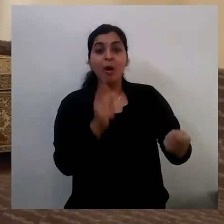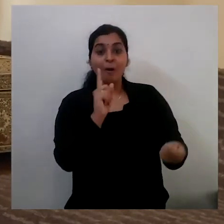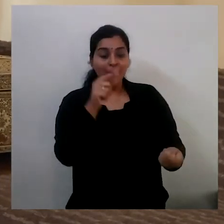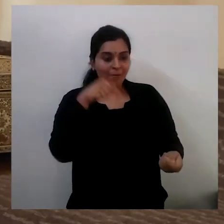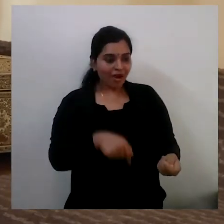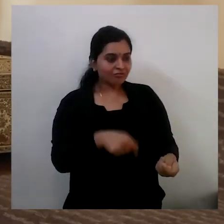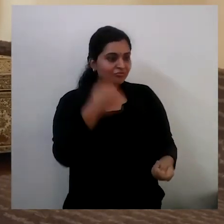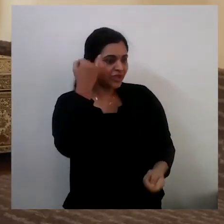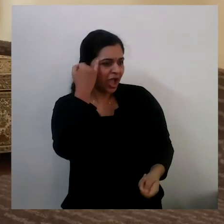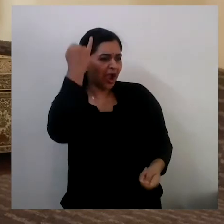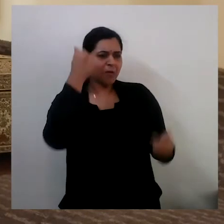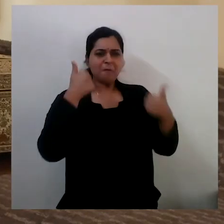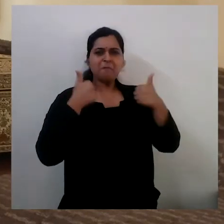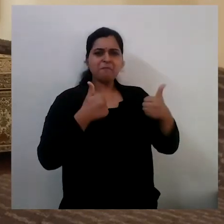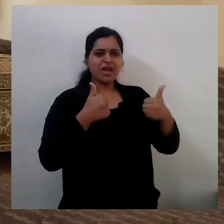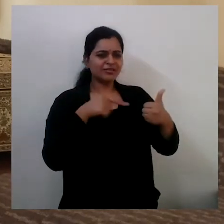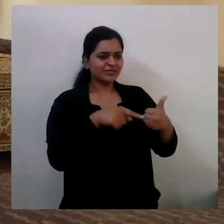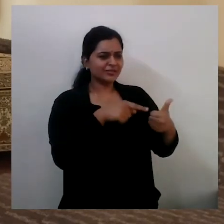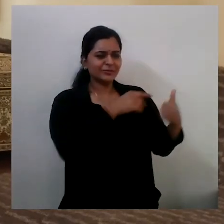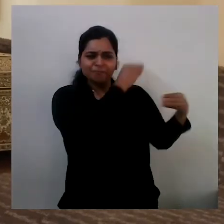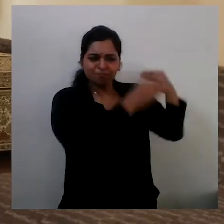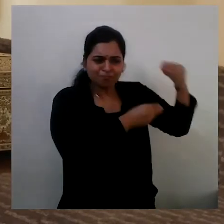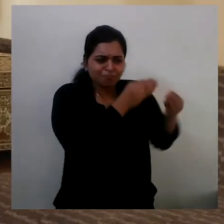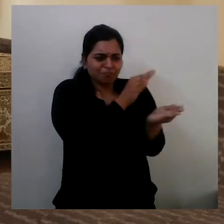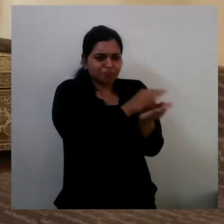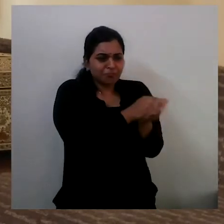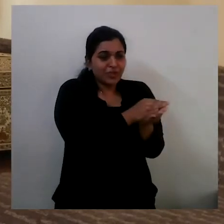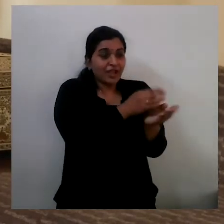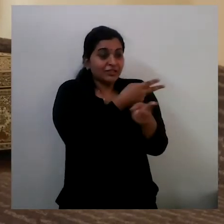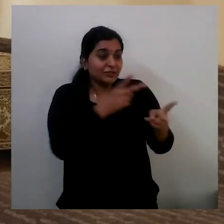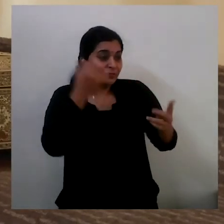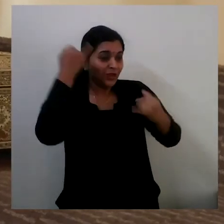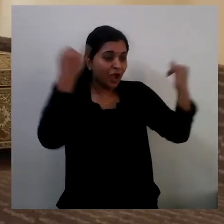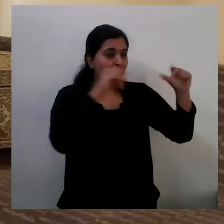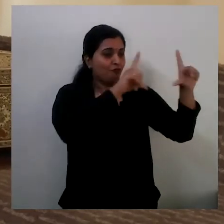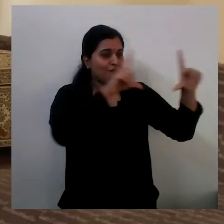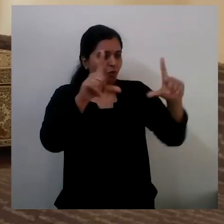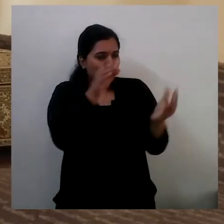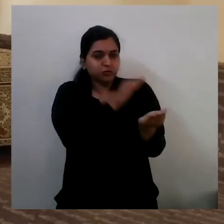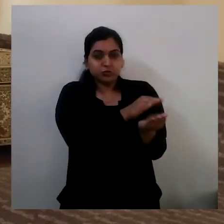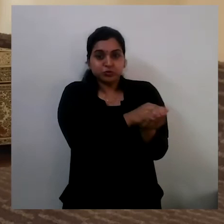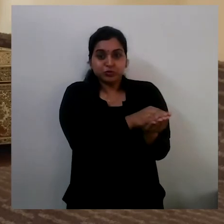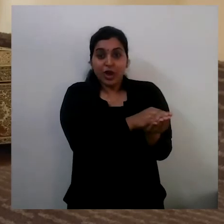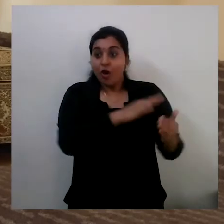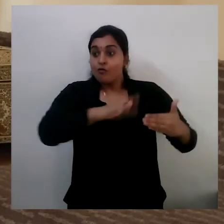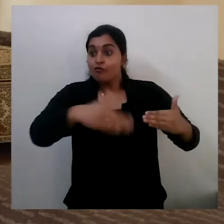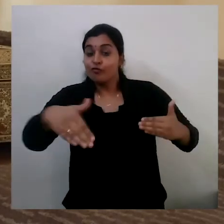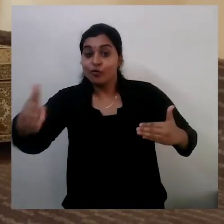to preserve, protect, and present all the art forms and photographs in a manner which